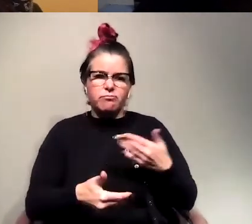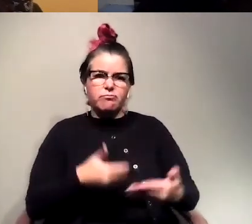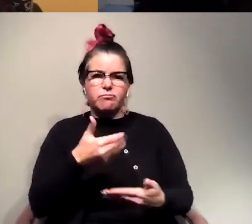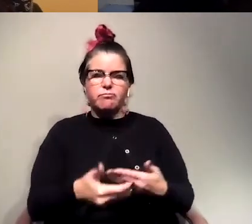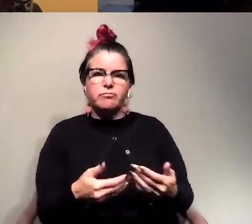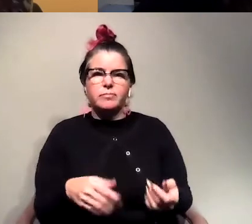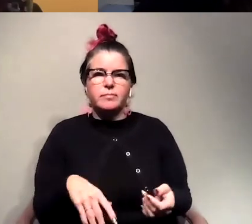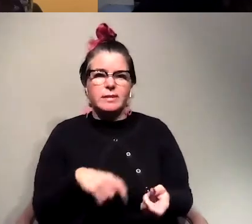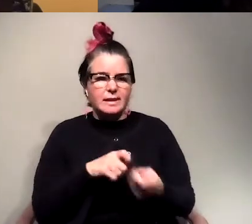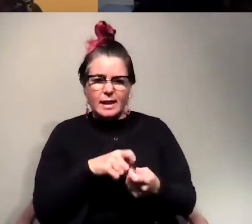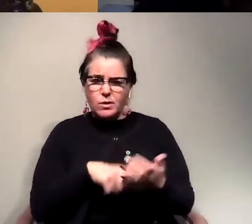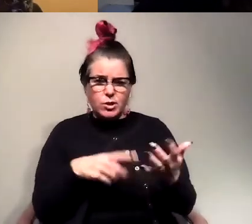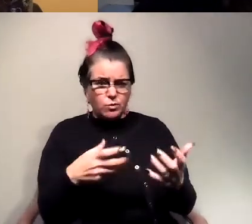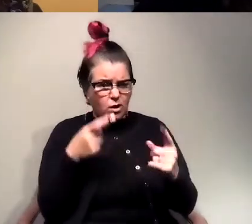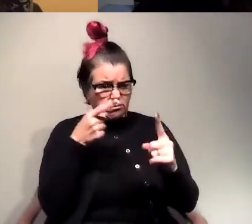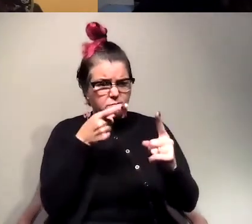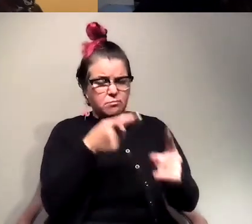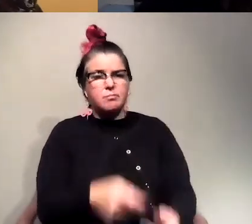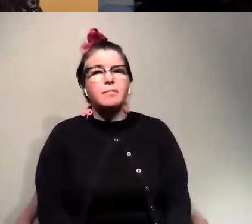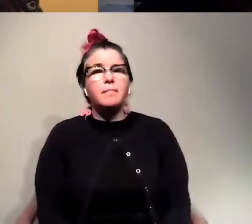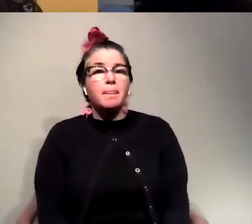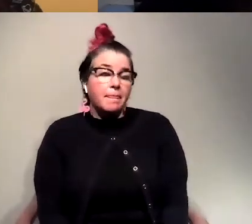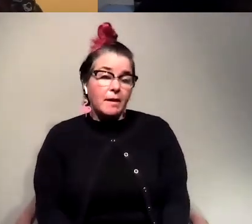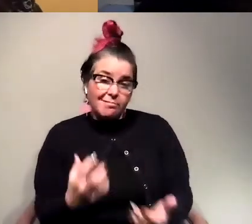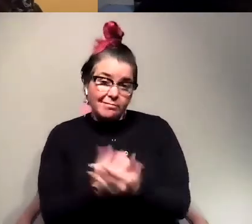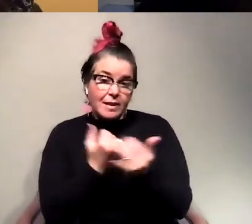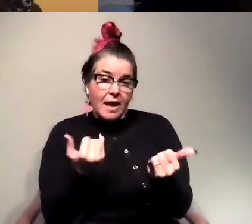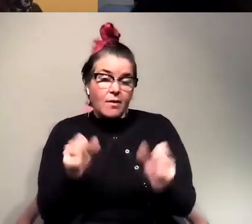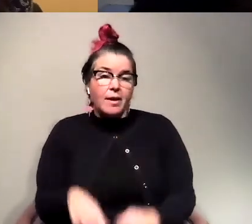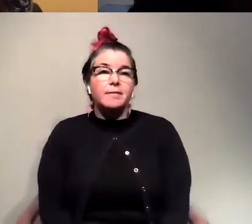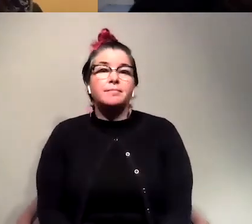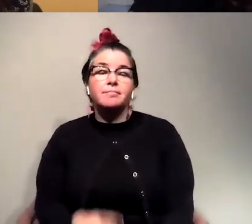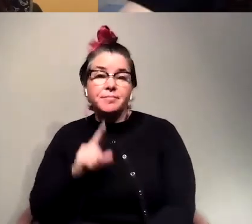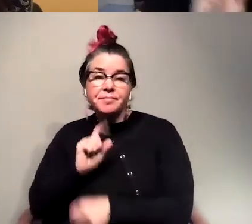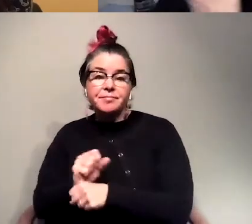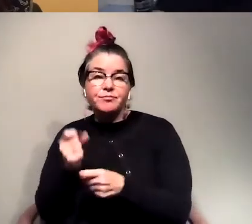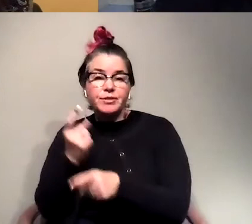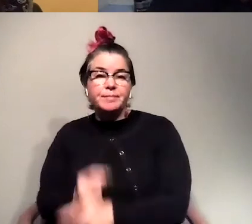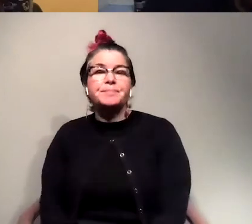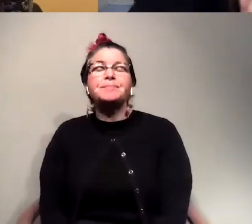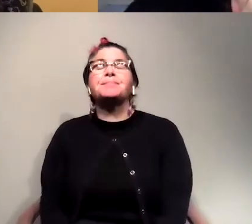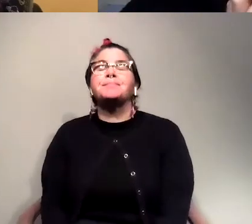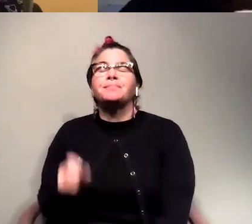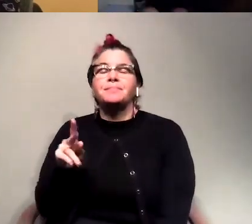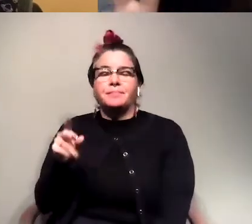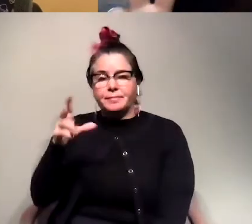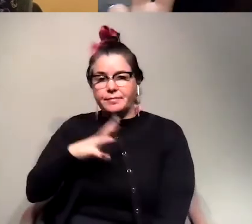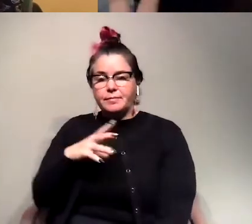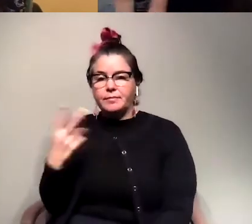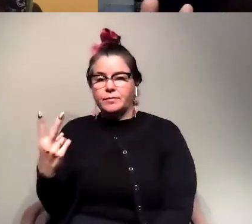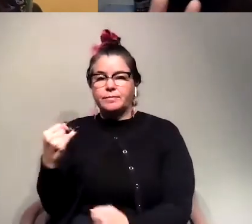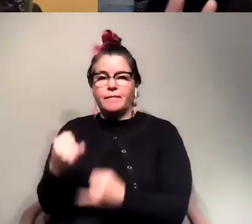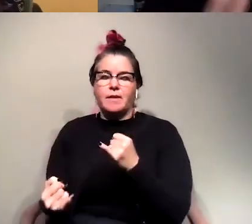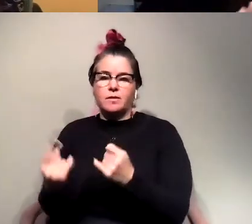exactly what you want to do. Yeah, you can do it now. That's so true. Yes, absolutely. Okay, so we've got 2